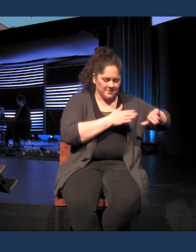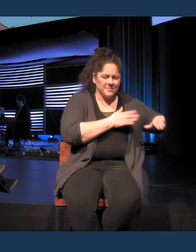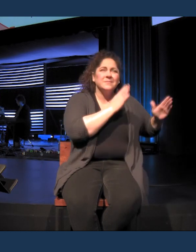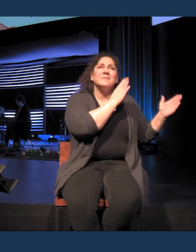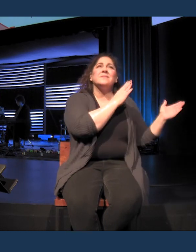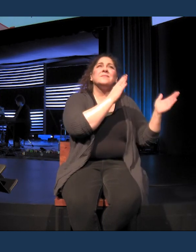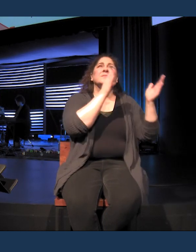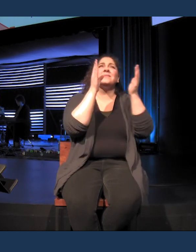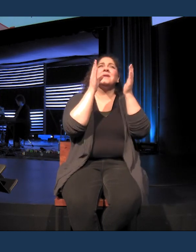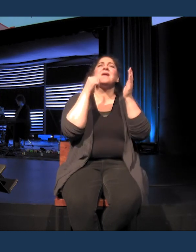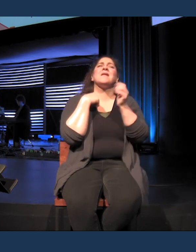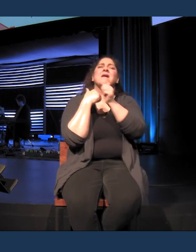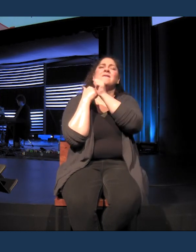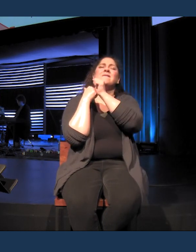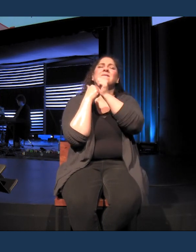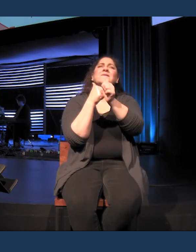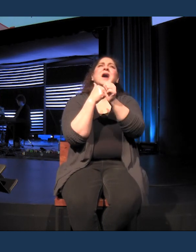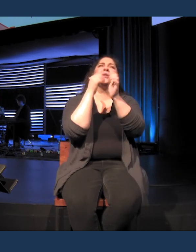and I follow Jesus.